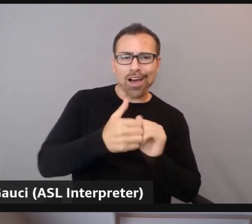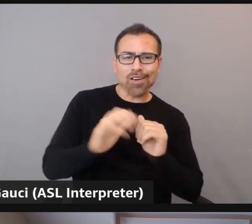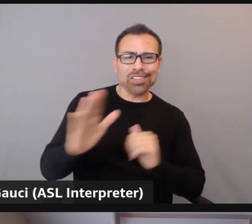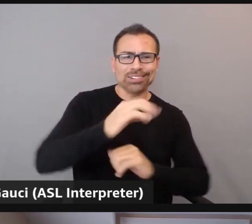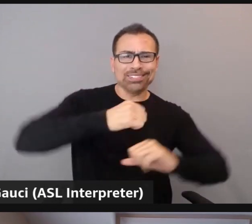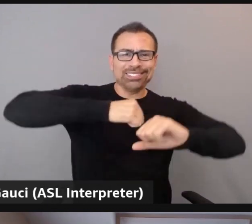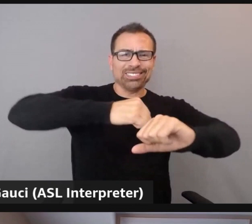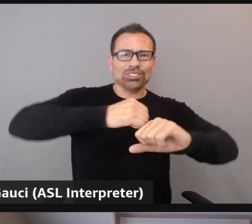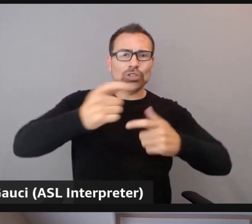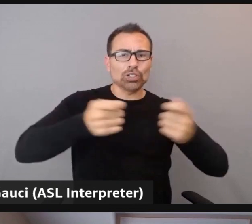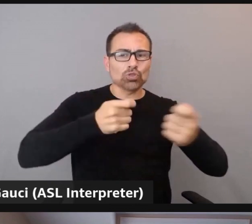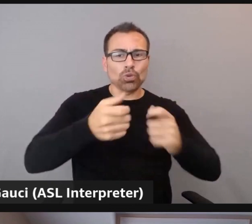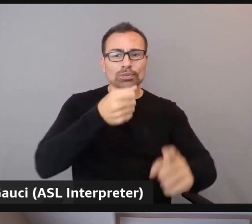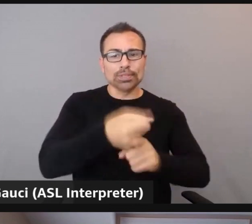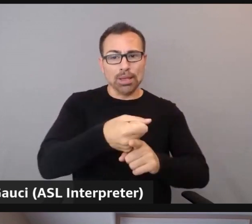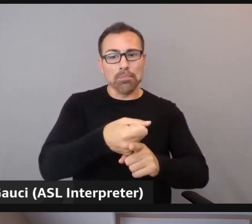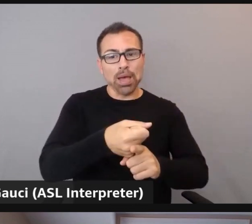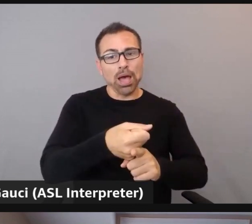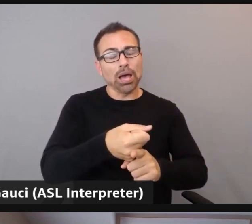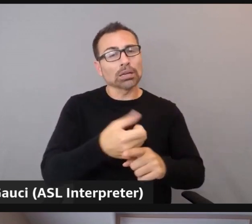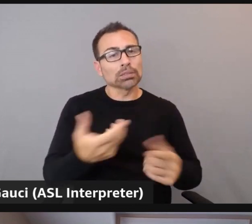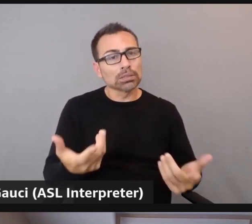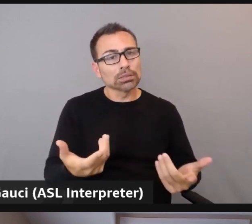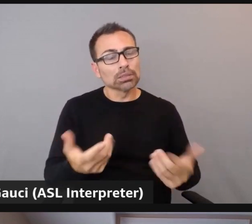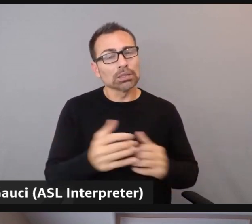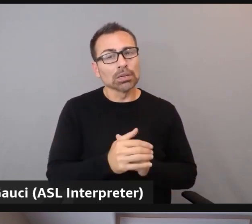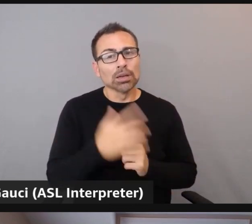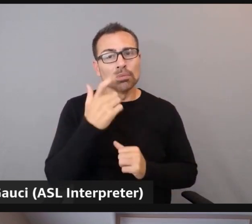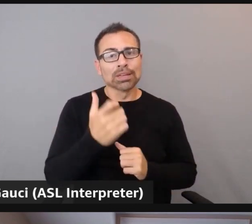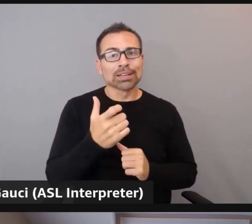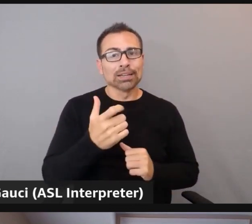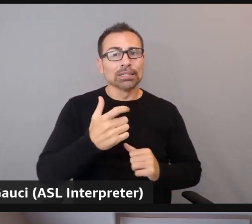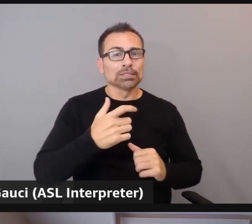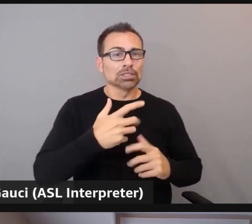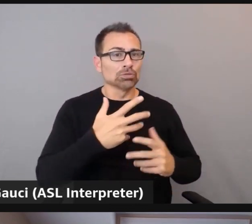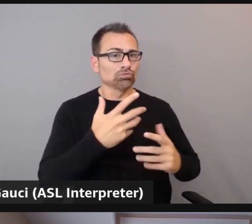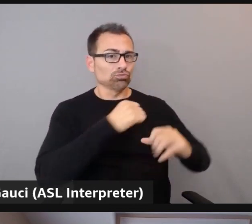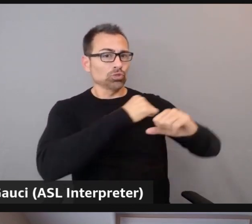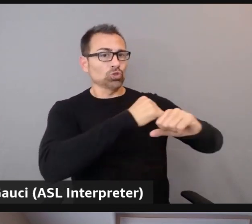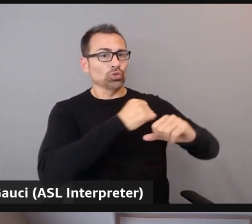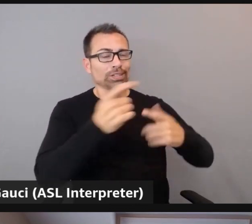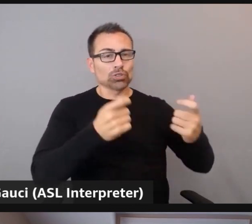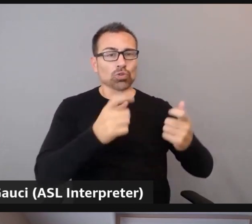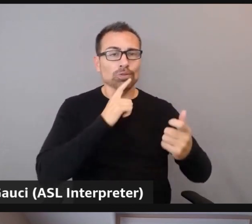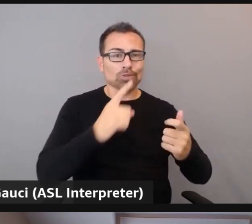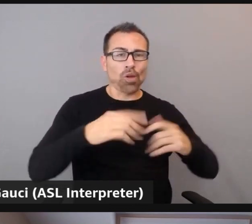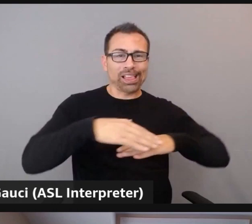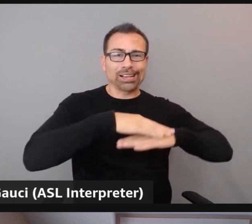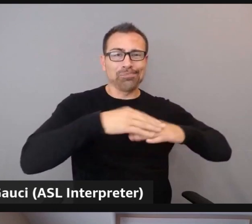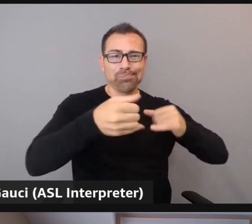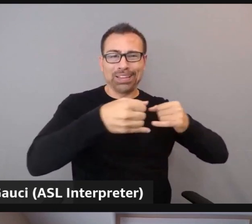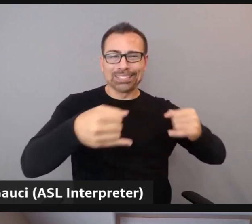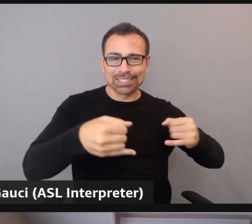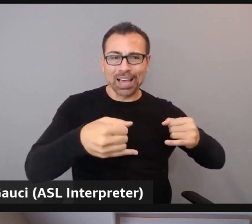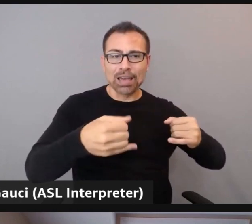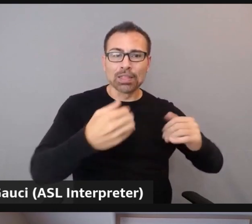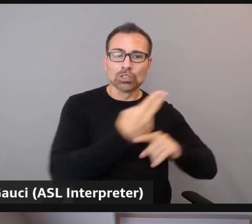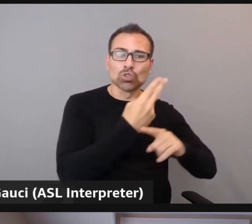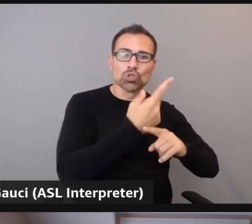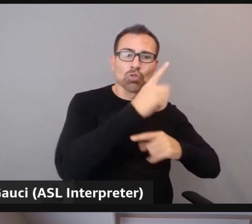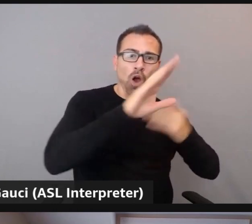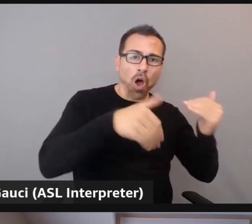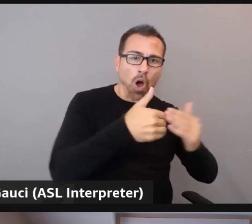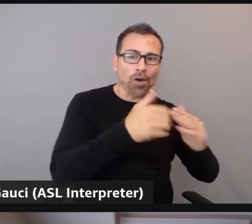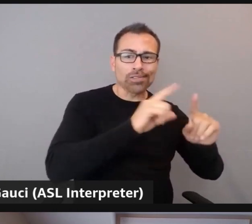controls impact their workloads, because the security controls are implemented as a baseline across all of their different workloads.